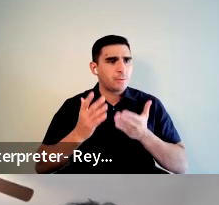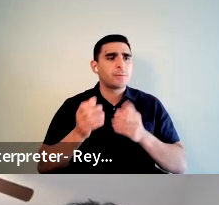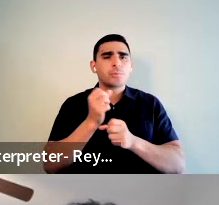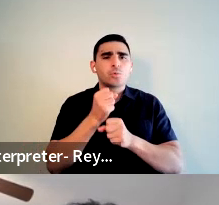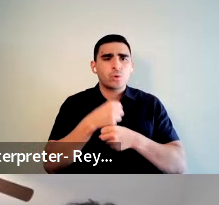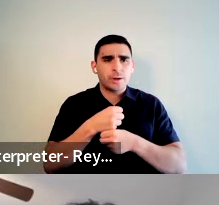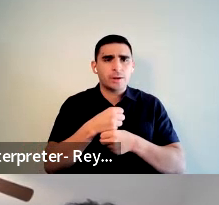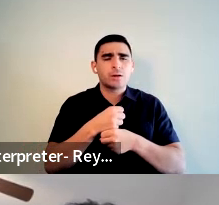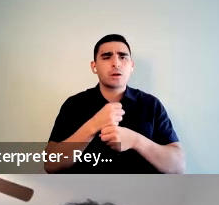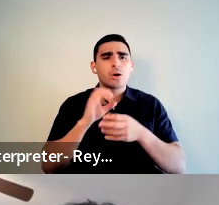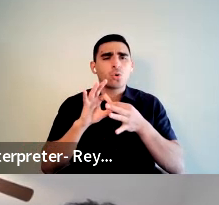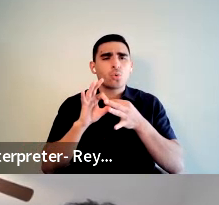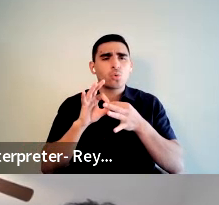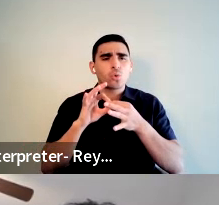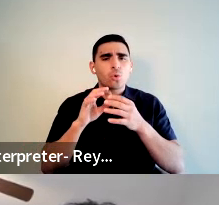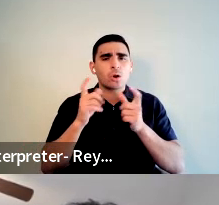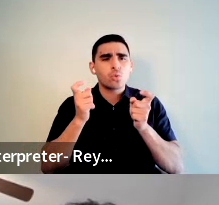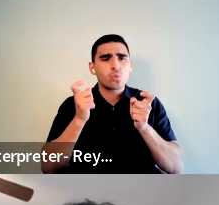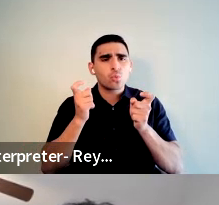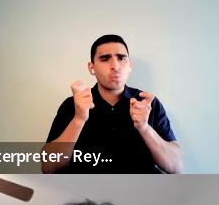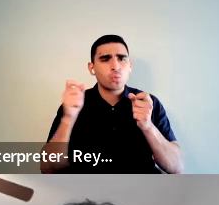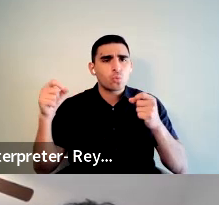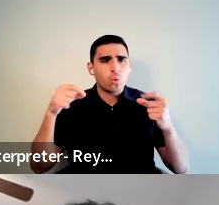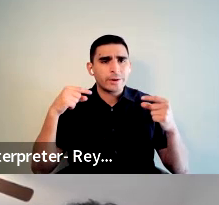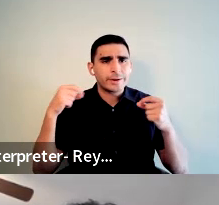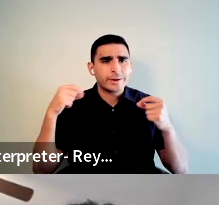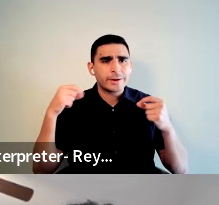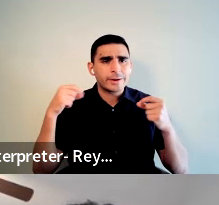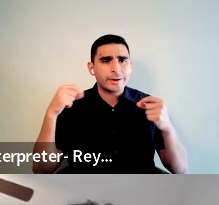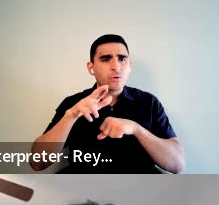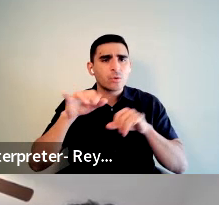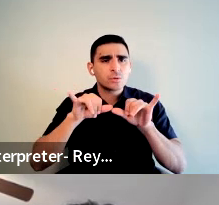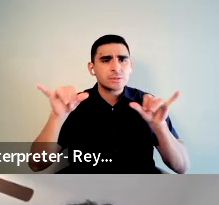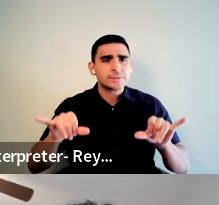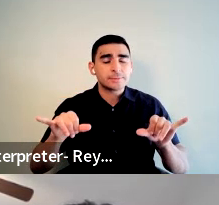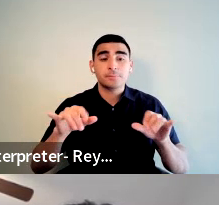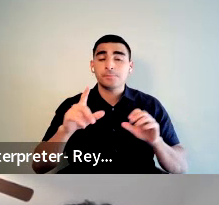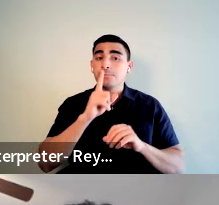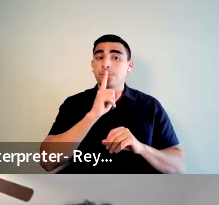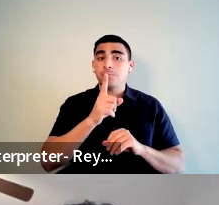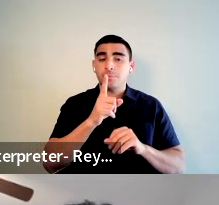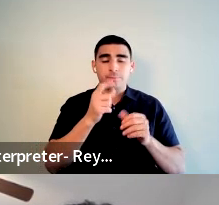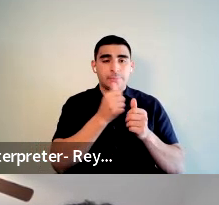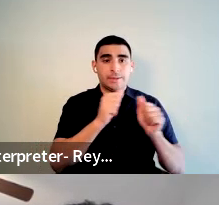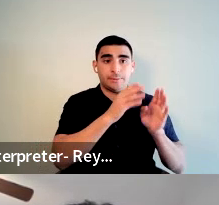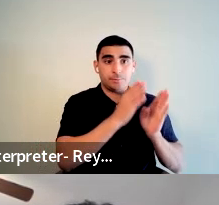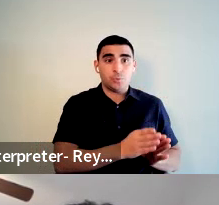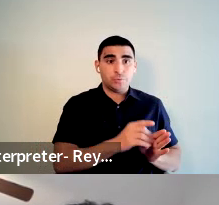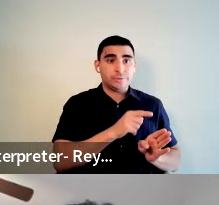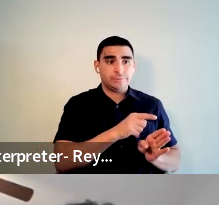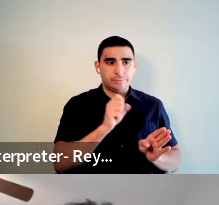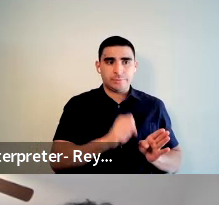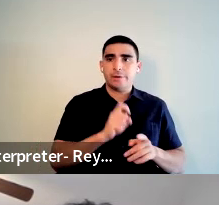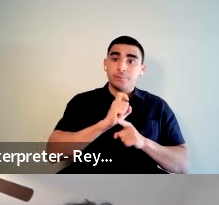coordinated referral system where really anyone could, from the community, could potentially call or text